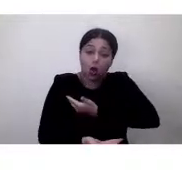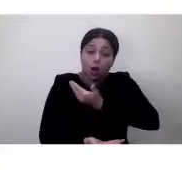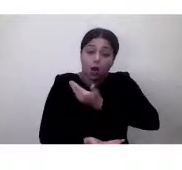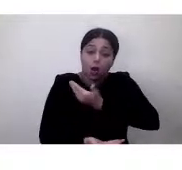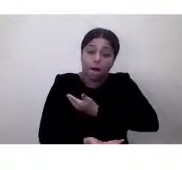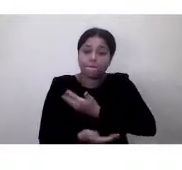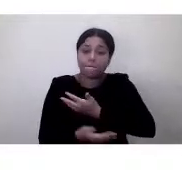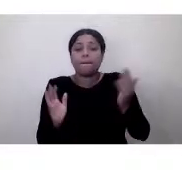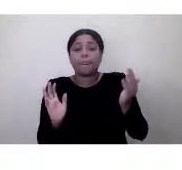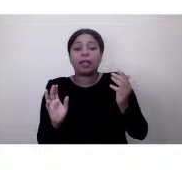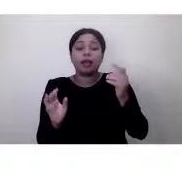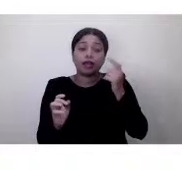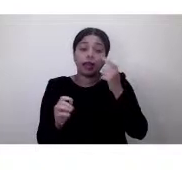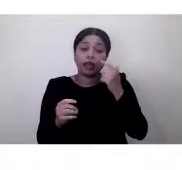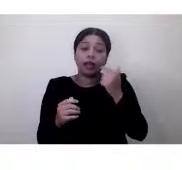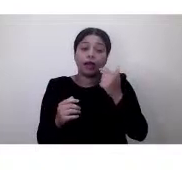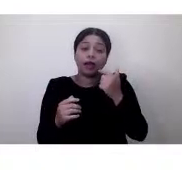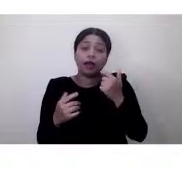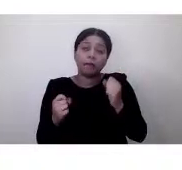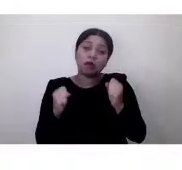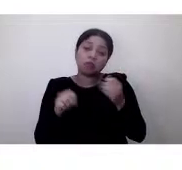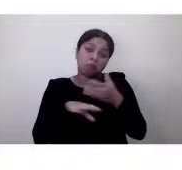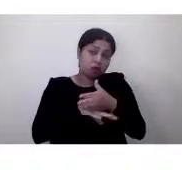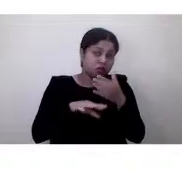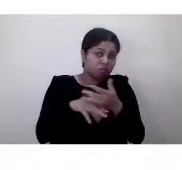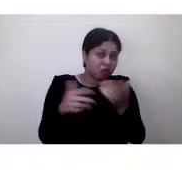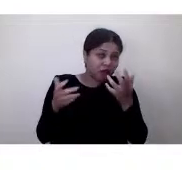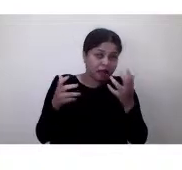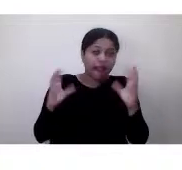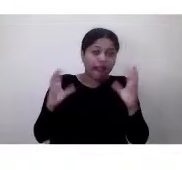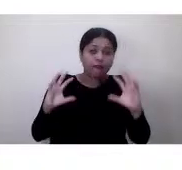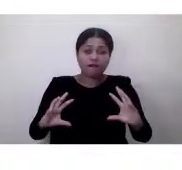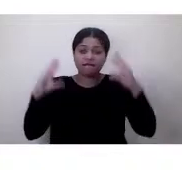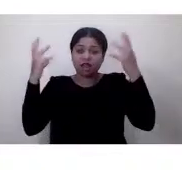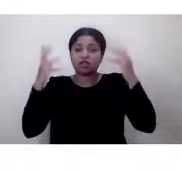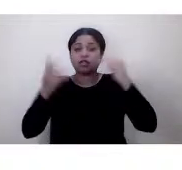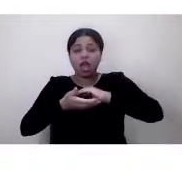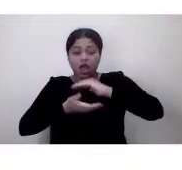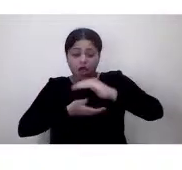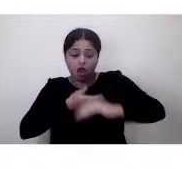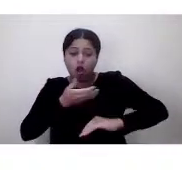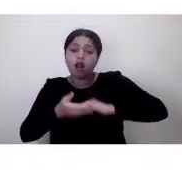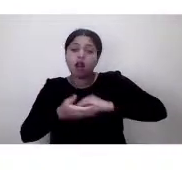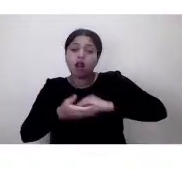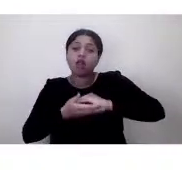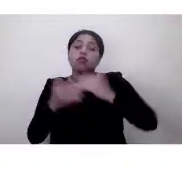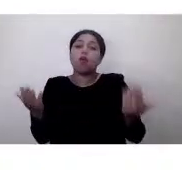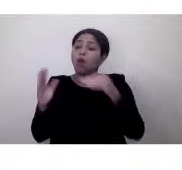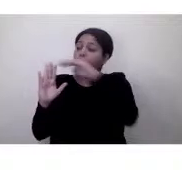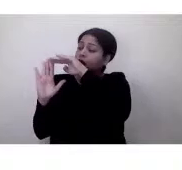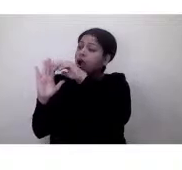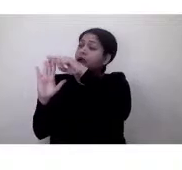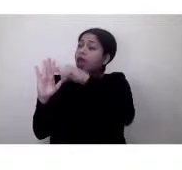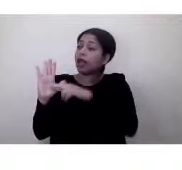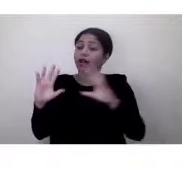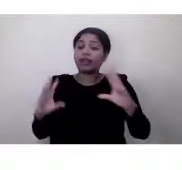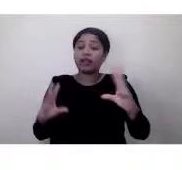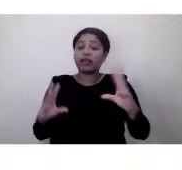party. What are the rules? What things they will bring? What activities they will do in the